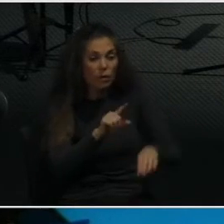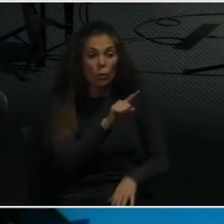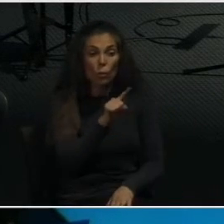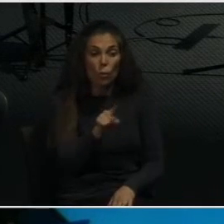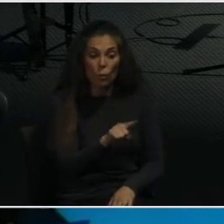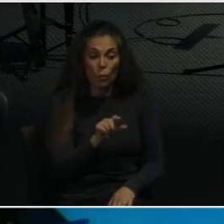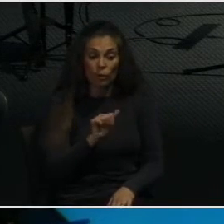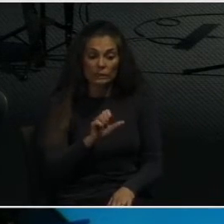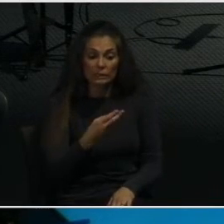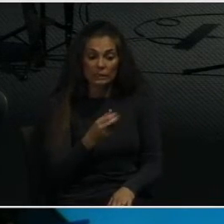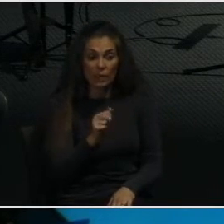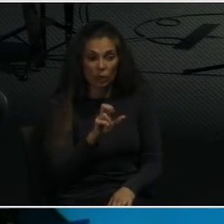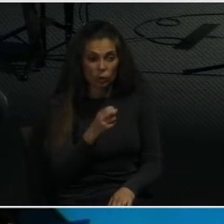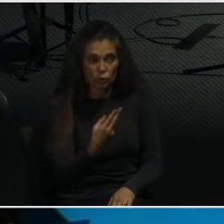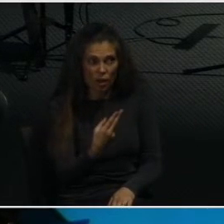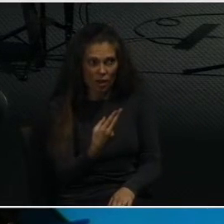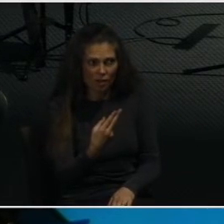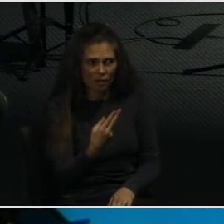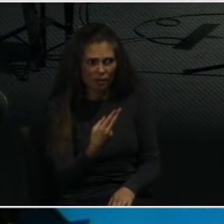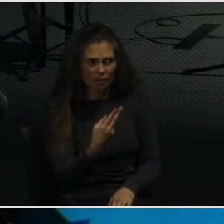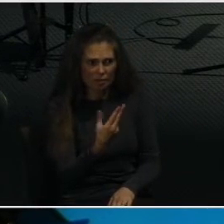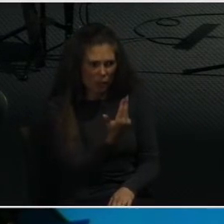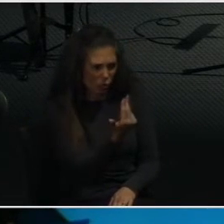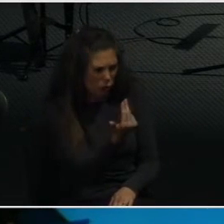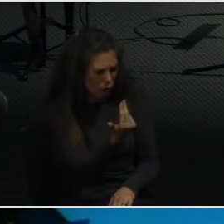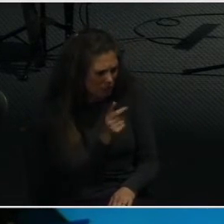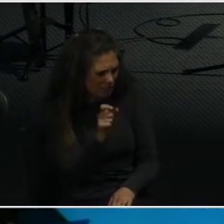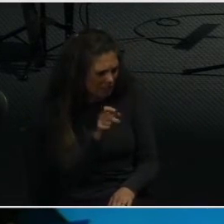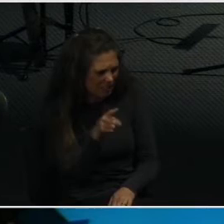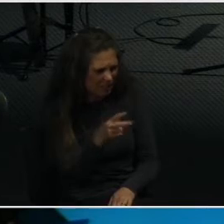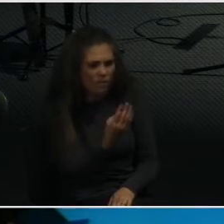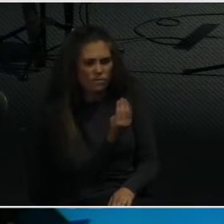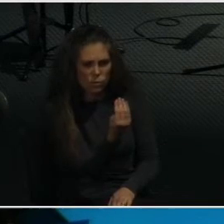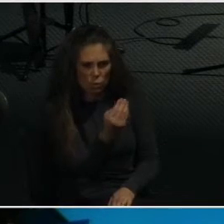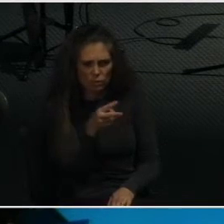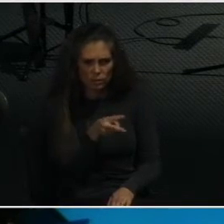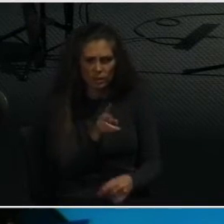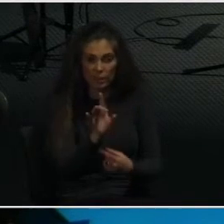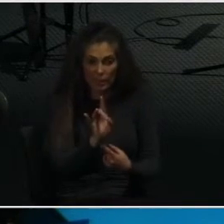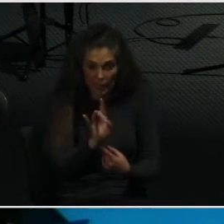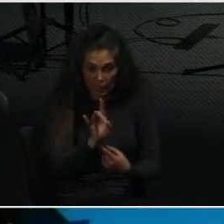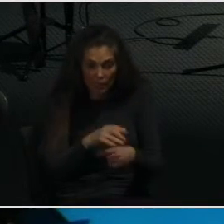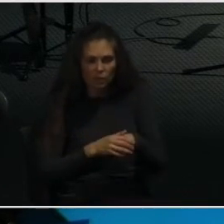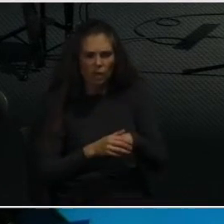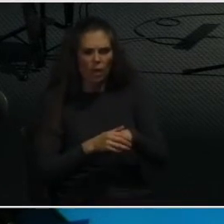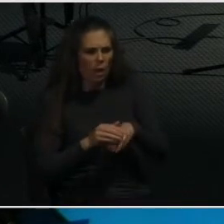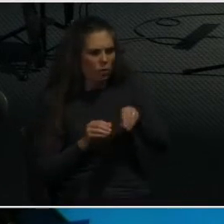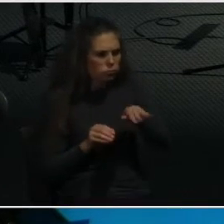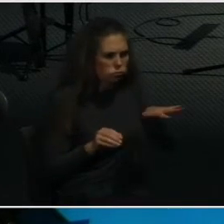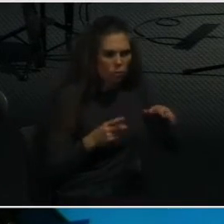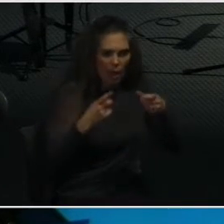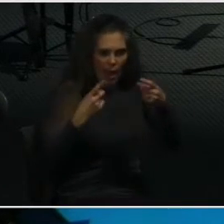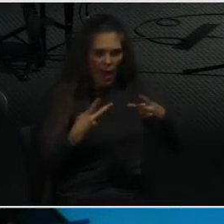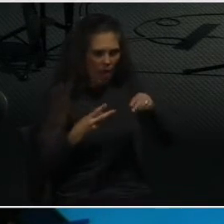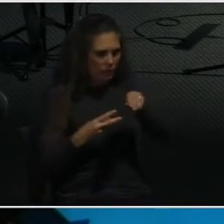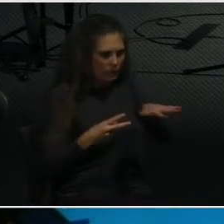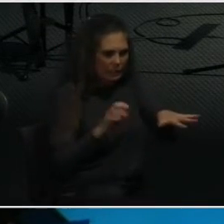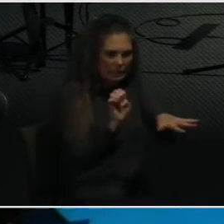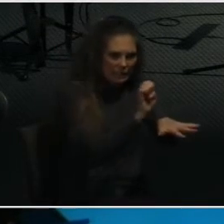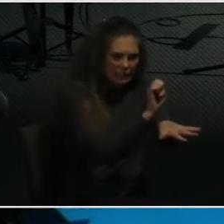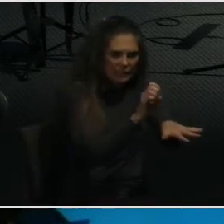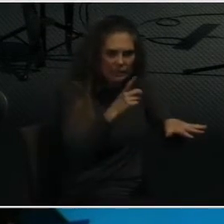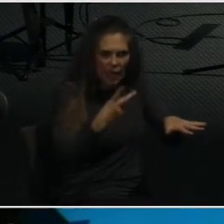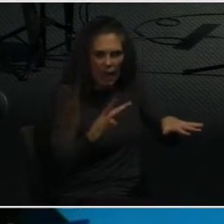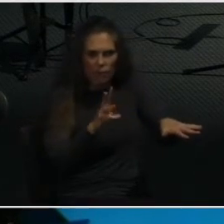day, living water shall flow out from Jerusalem, half of them to the eastern sea, half to the western sea, and it shall continue